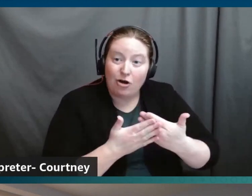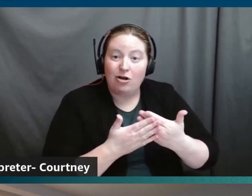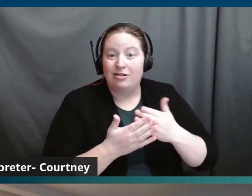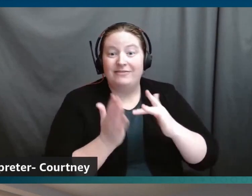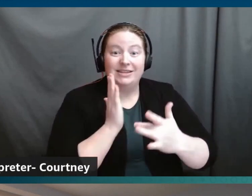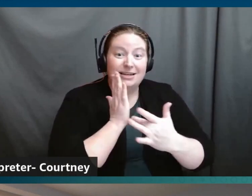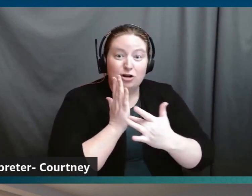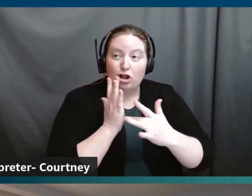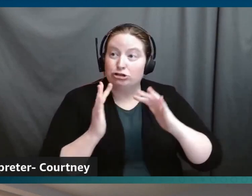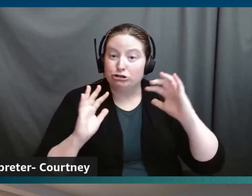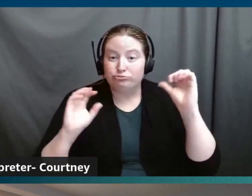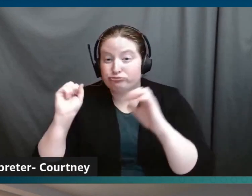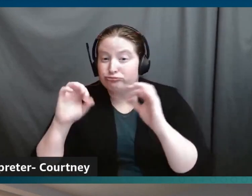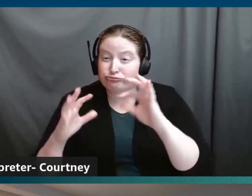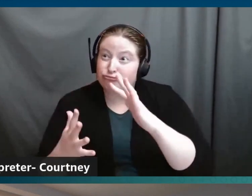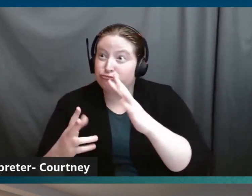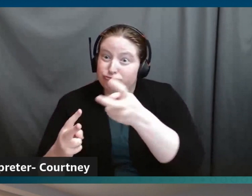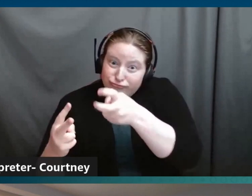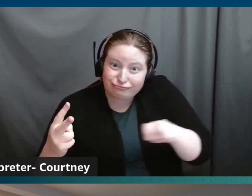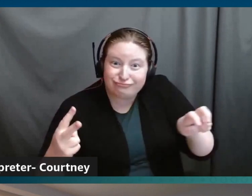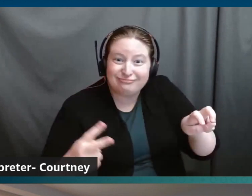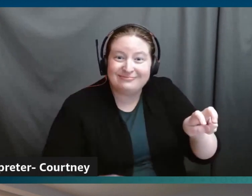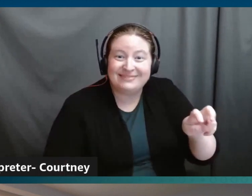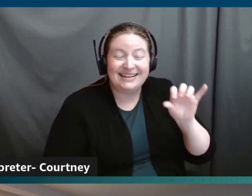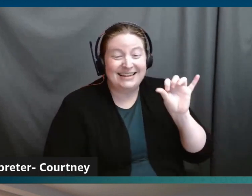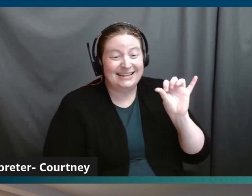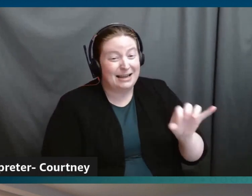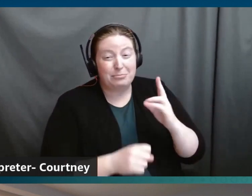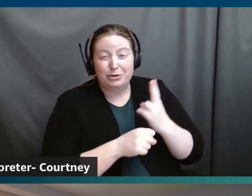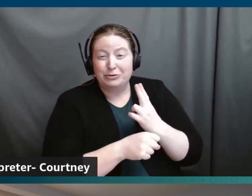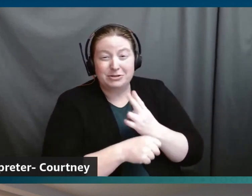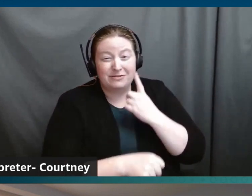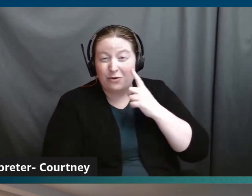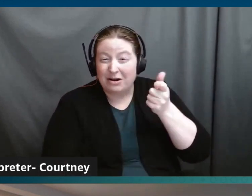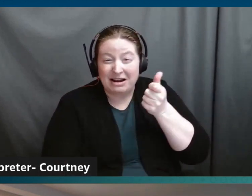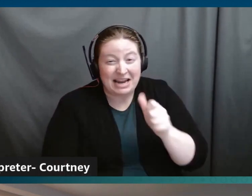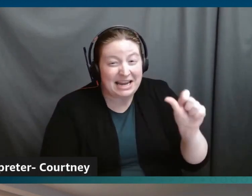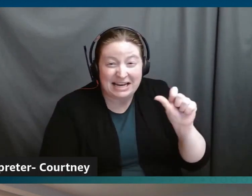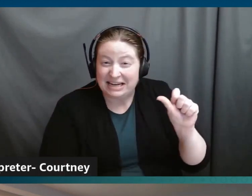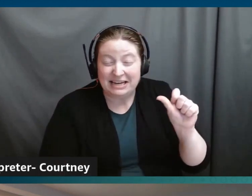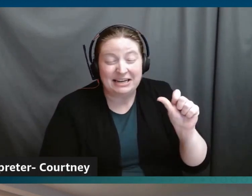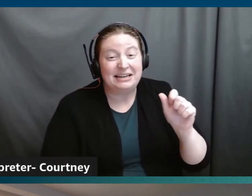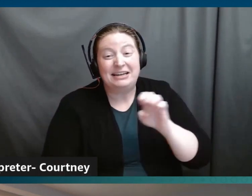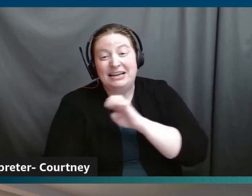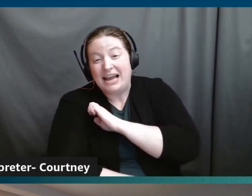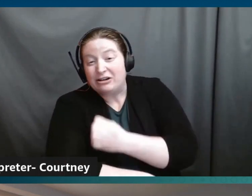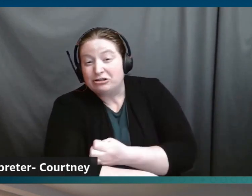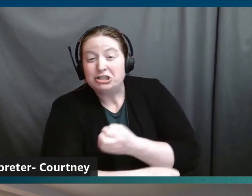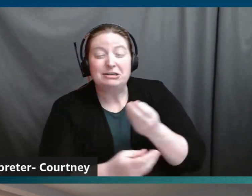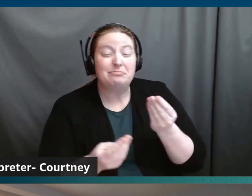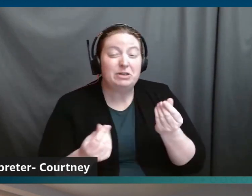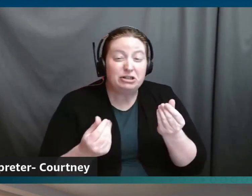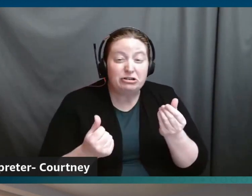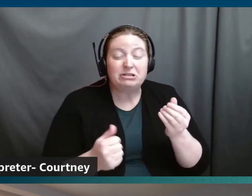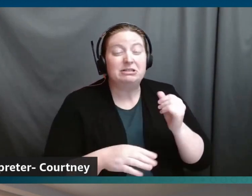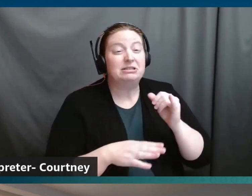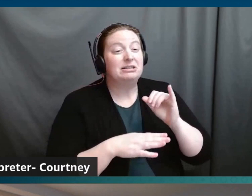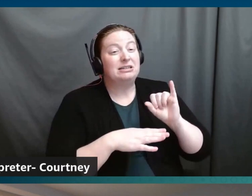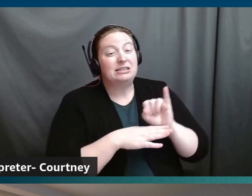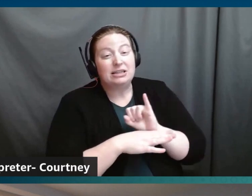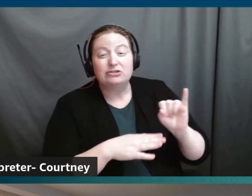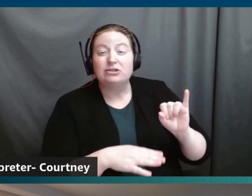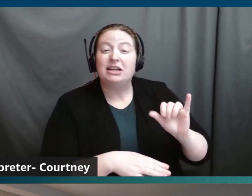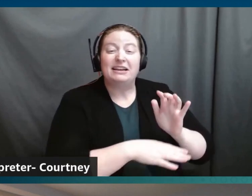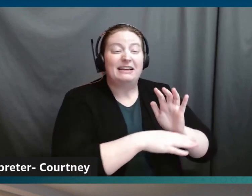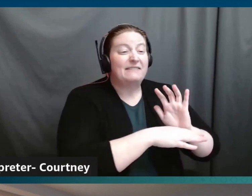those technologies can be used across horizontally across any vertical in the economy. So energy, materials, industrials, retail, finance, IT,